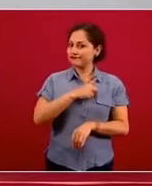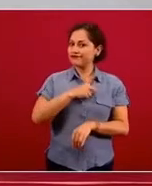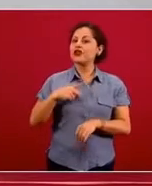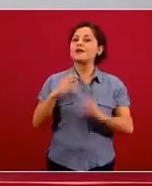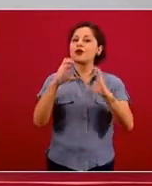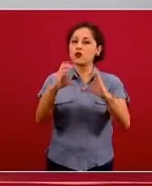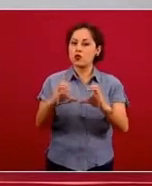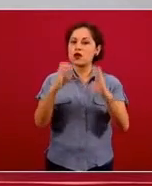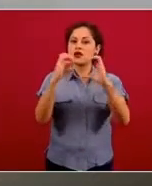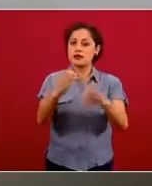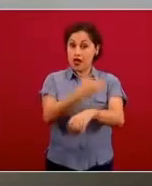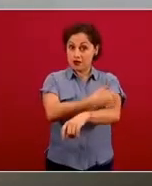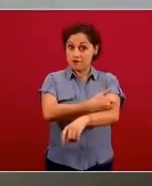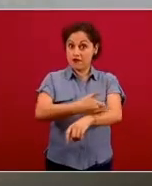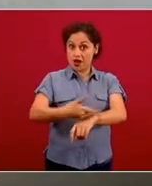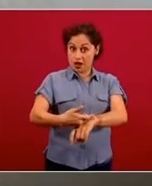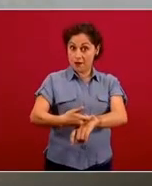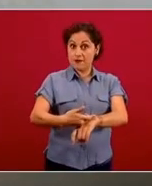at